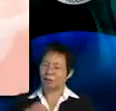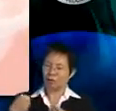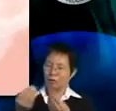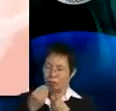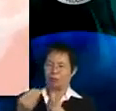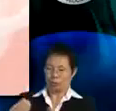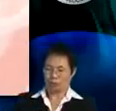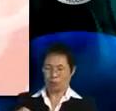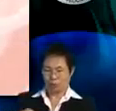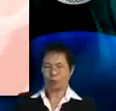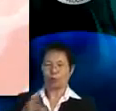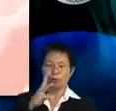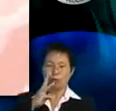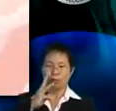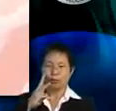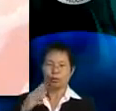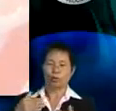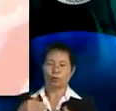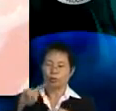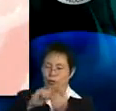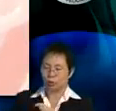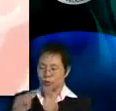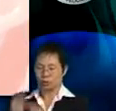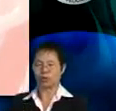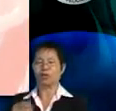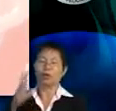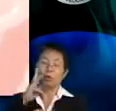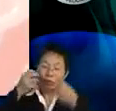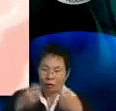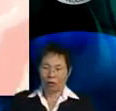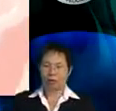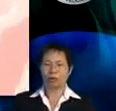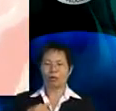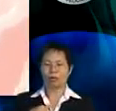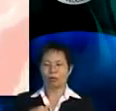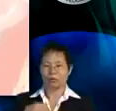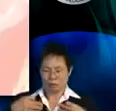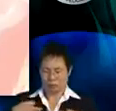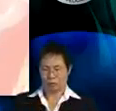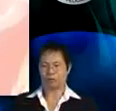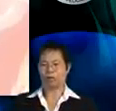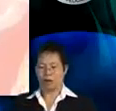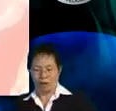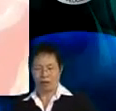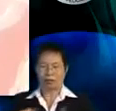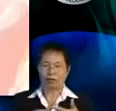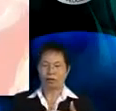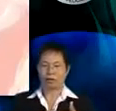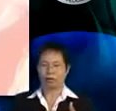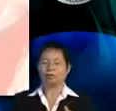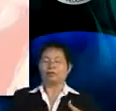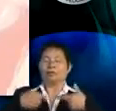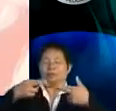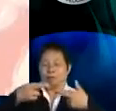is needed to replenish the fluids lost through normal physiological activities, such as